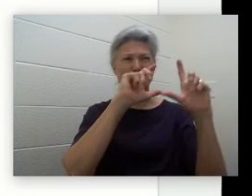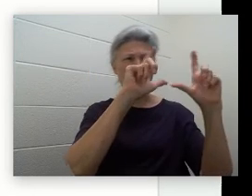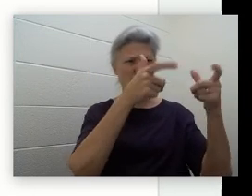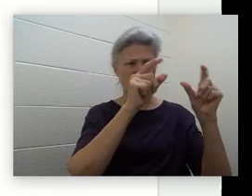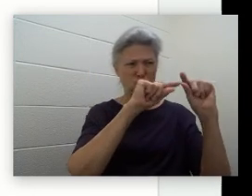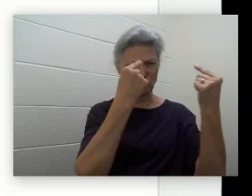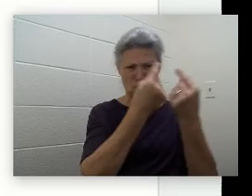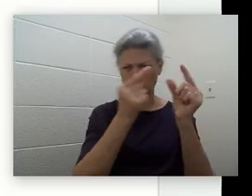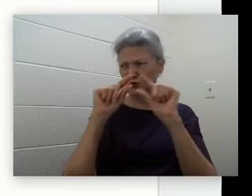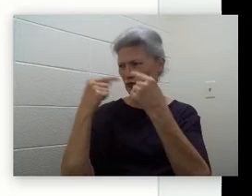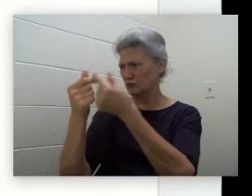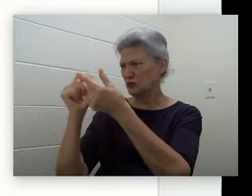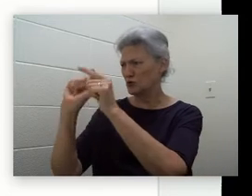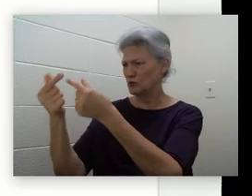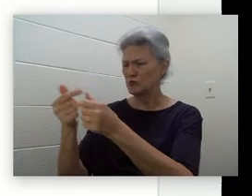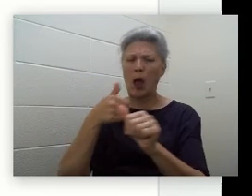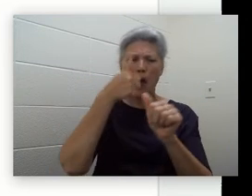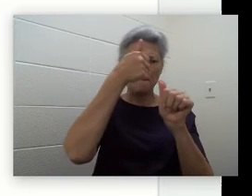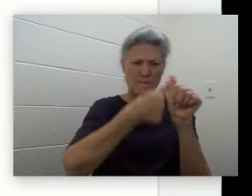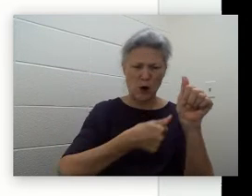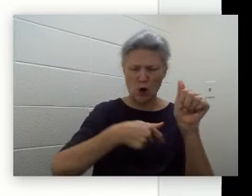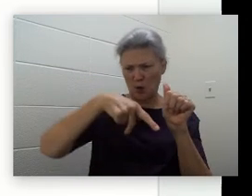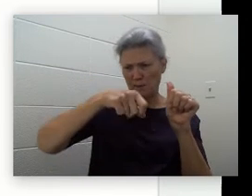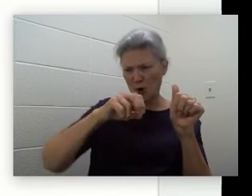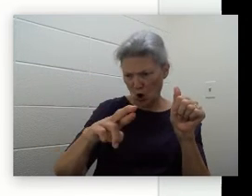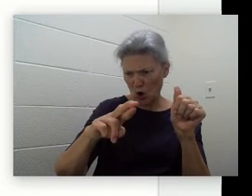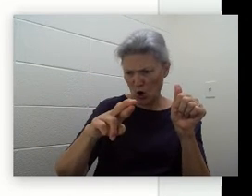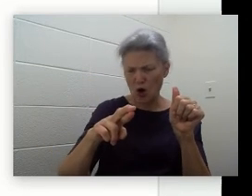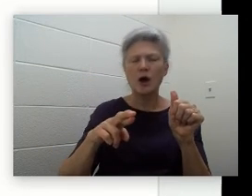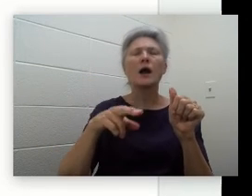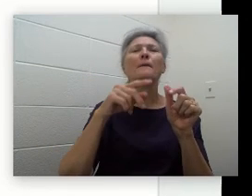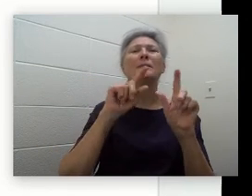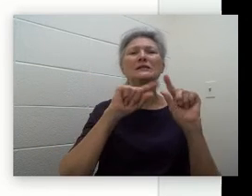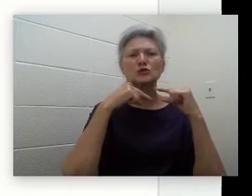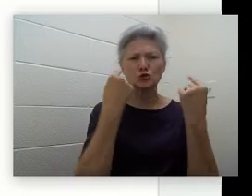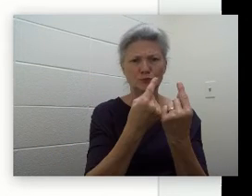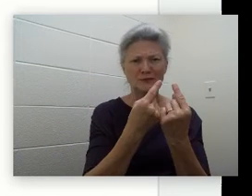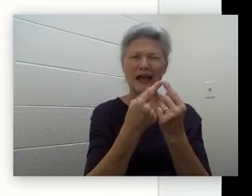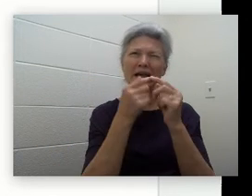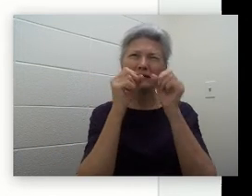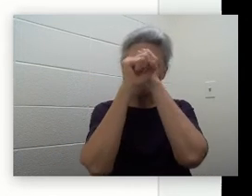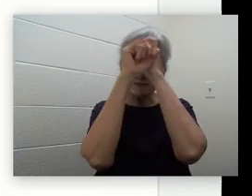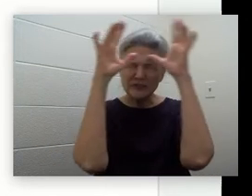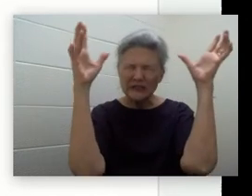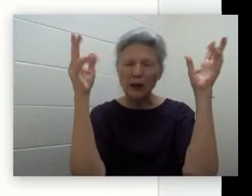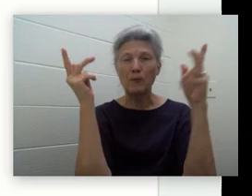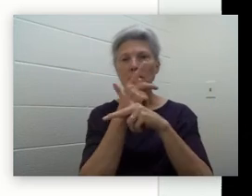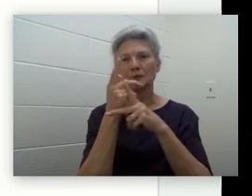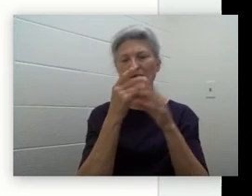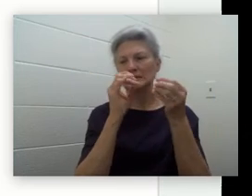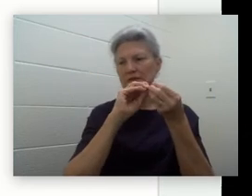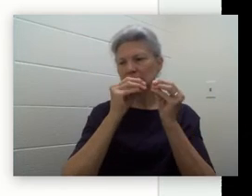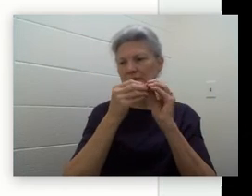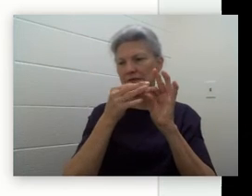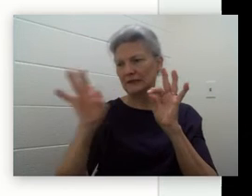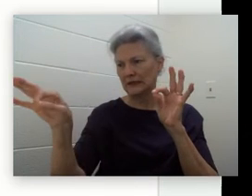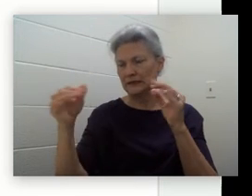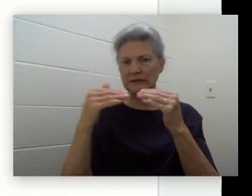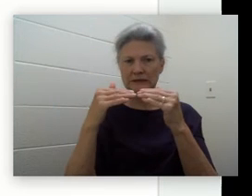and per, I can visualize a multiplication sentence. So I'm going to go ahead and write down that we have